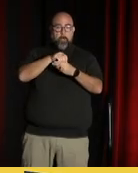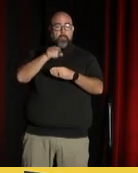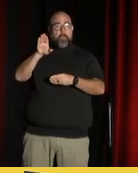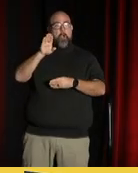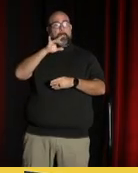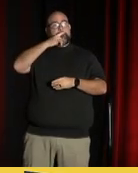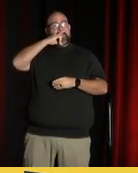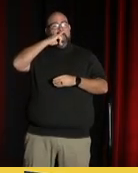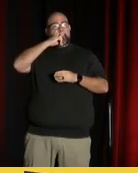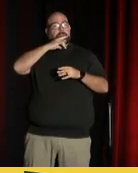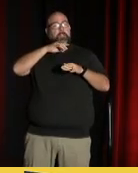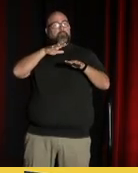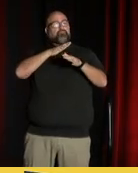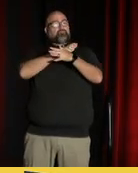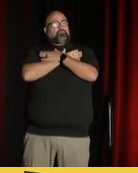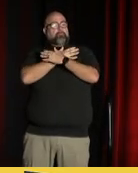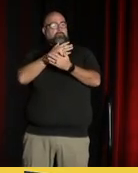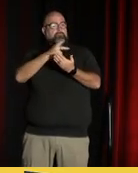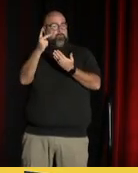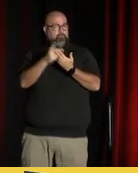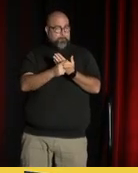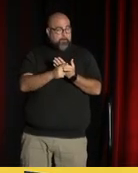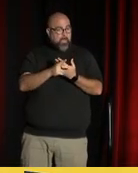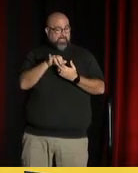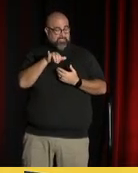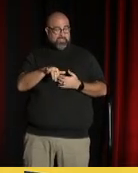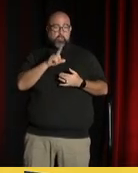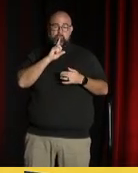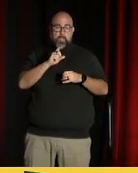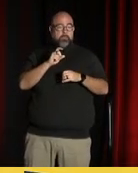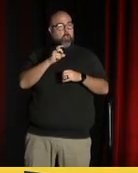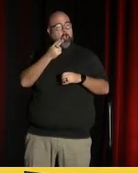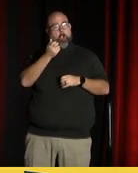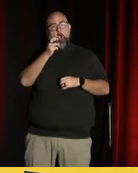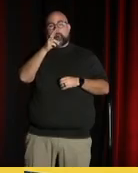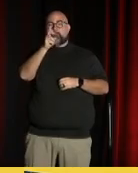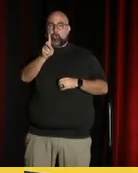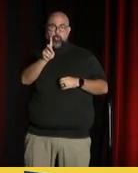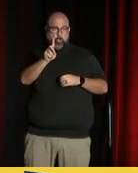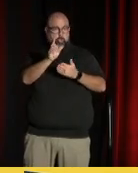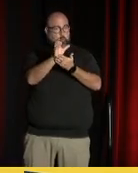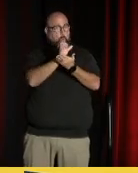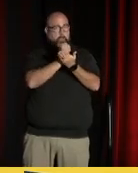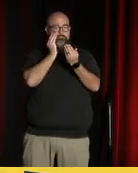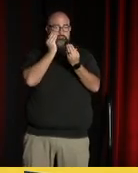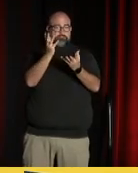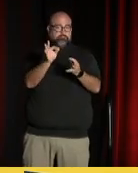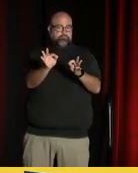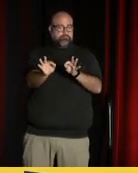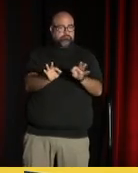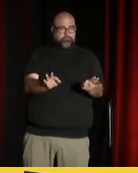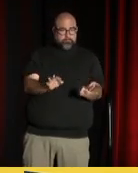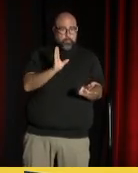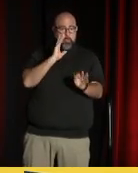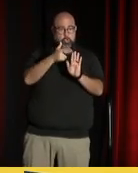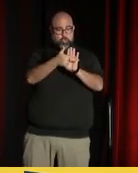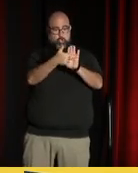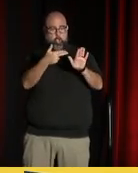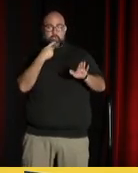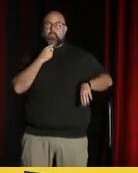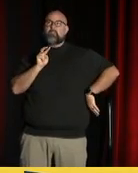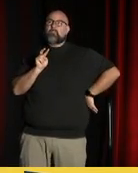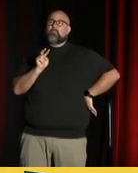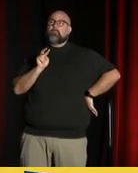pediatric sedation program, and this is a very much a Harvard course. I'm going to tell you what it's called, and you go,